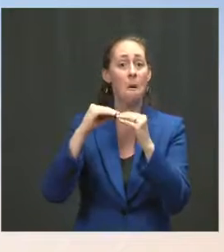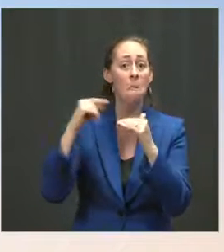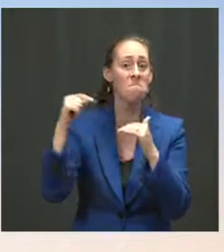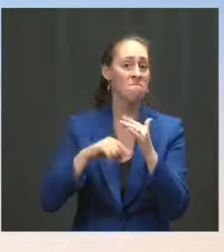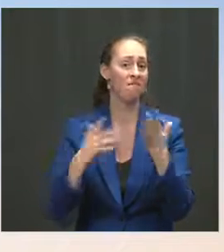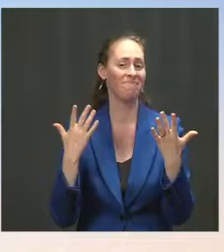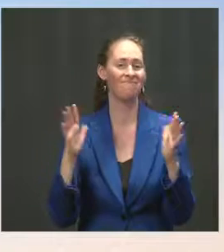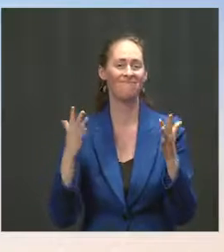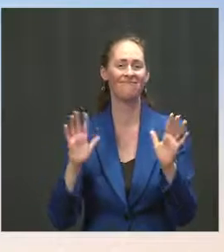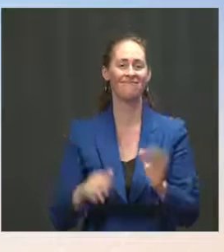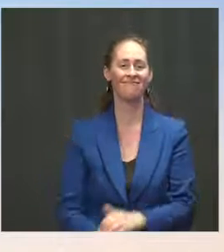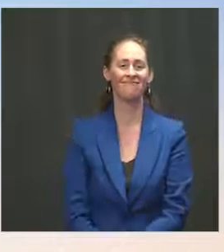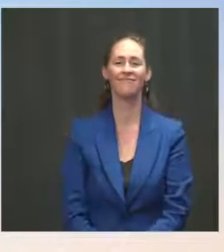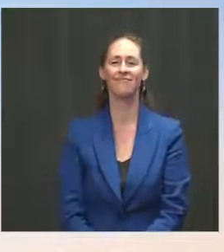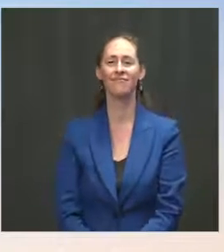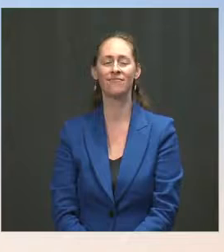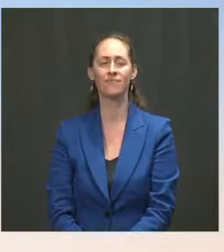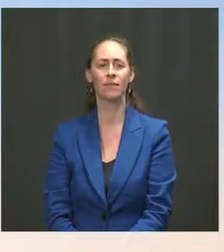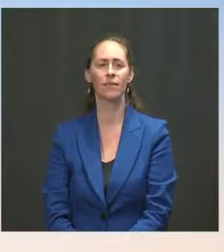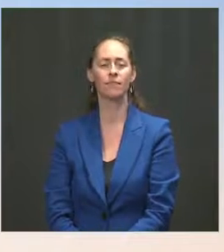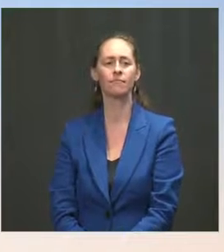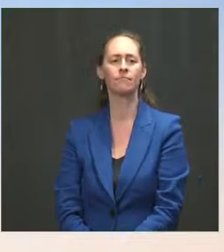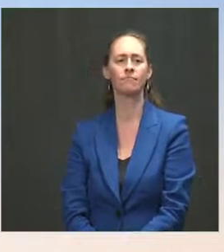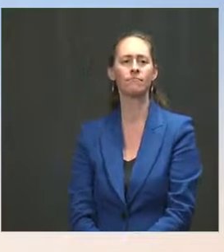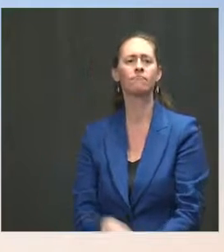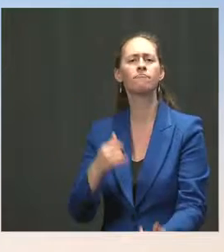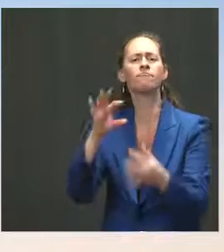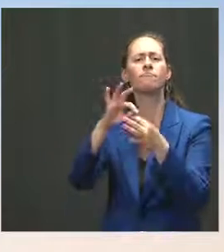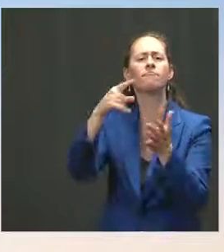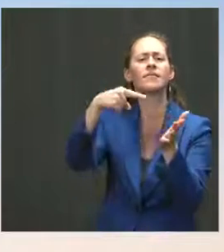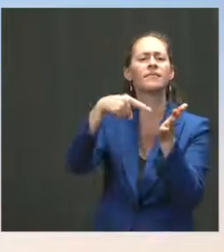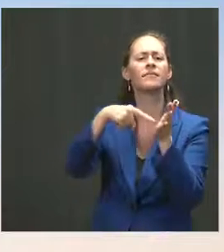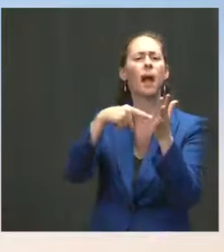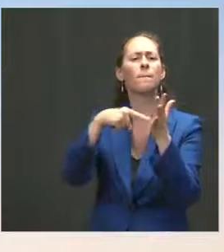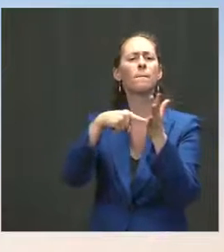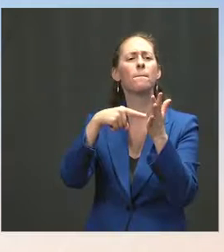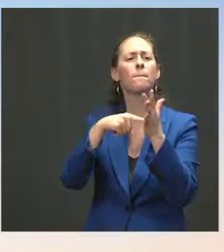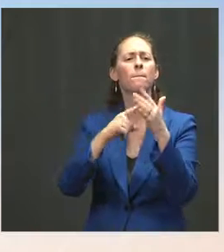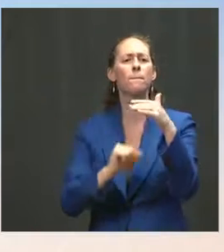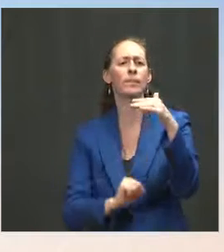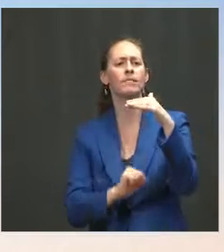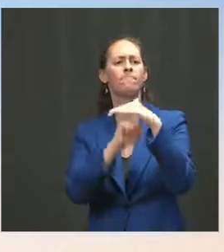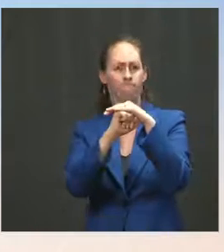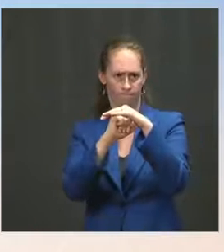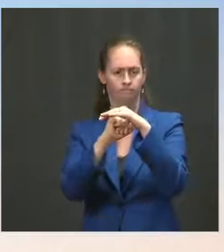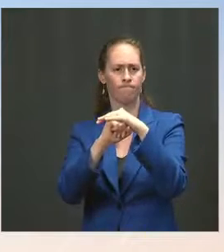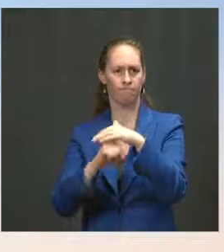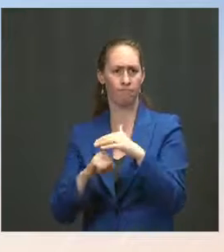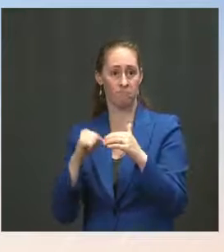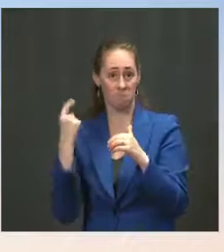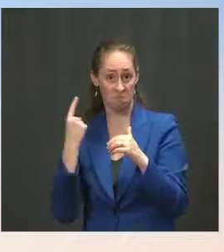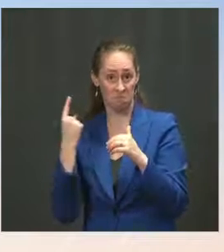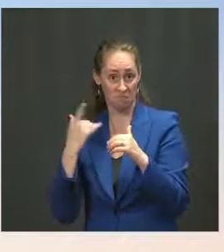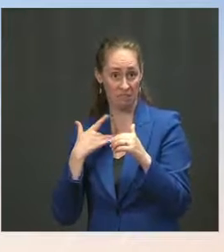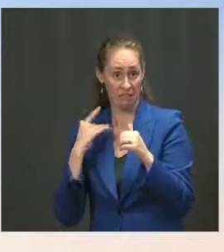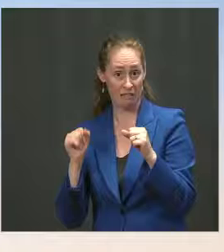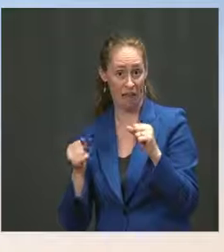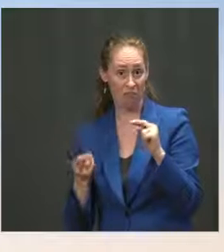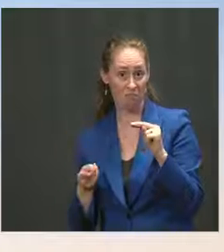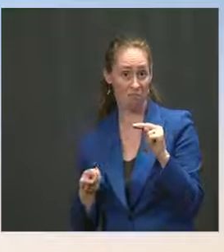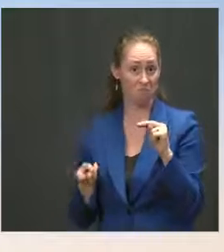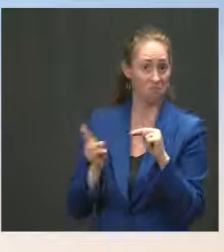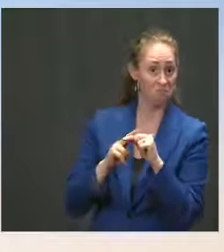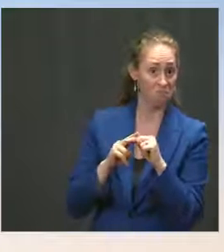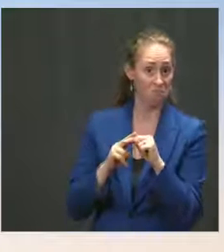up on the debt ceiling. Does the president believe that he can unilaterally raise the debt limit through an executive order if it was under